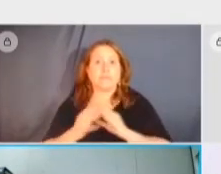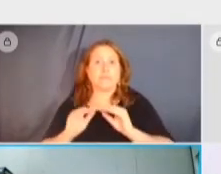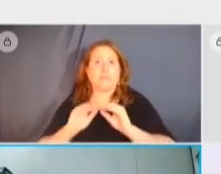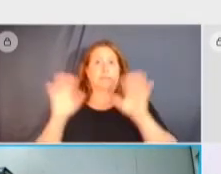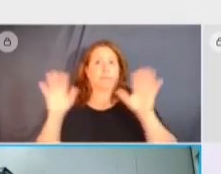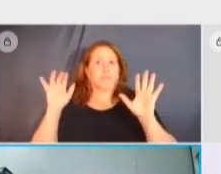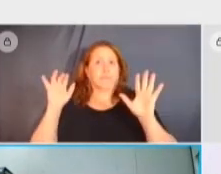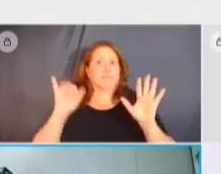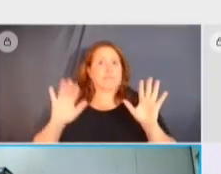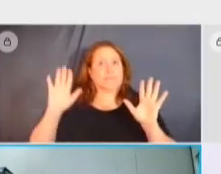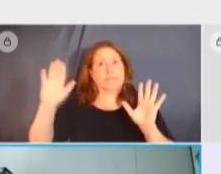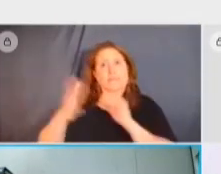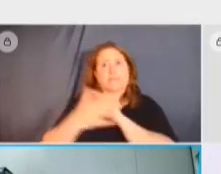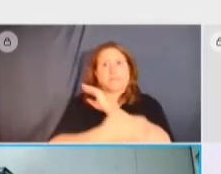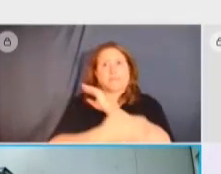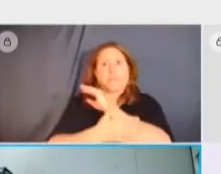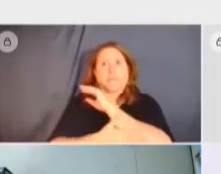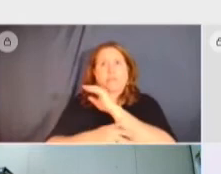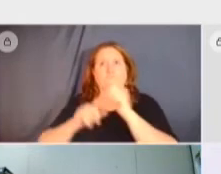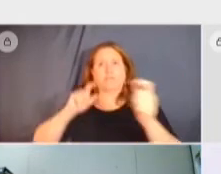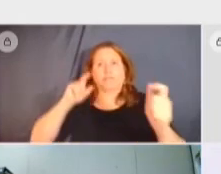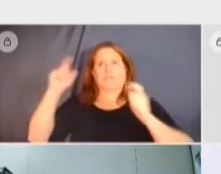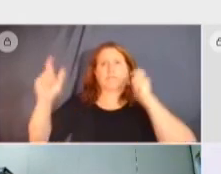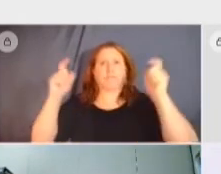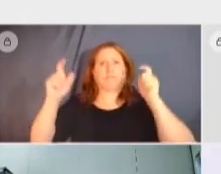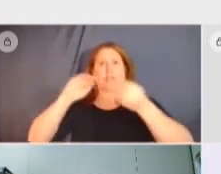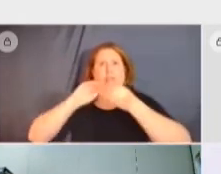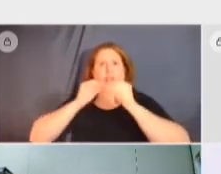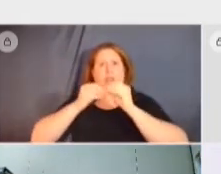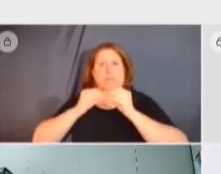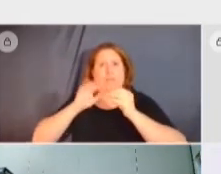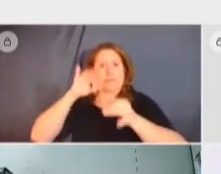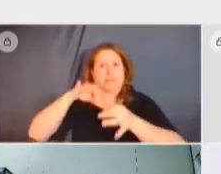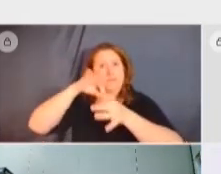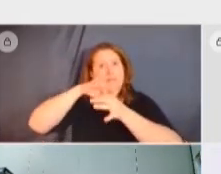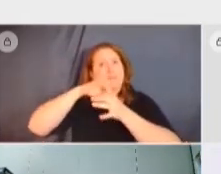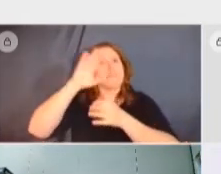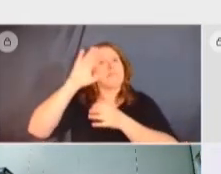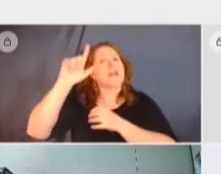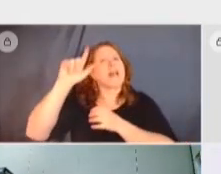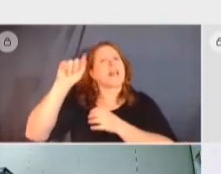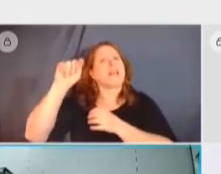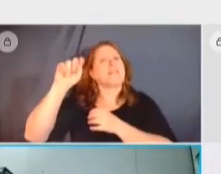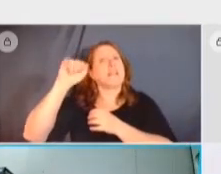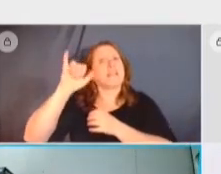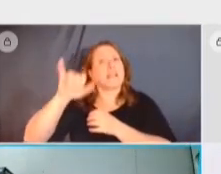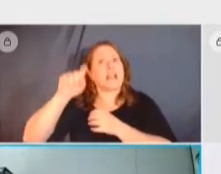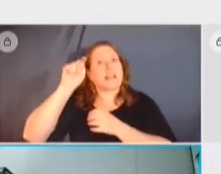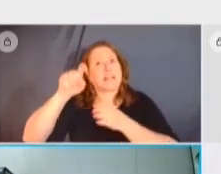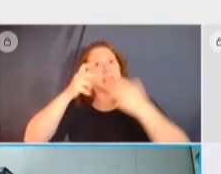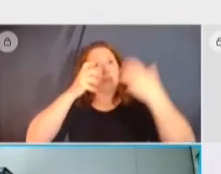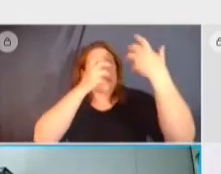ballots that signature matching is required for, which happened last year, that they had to